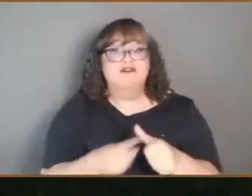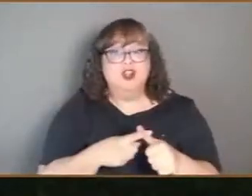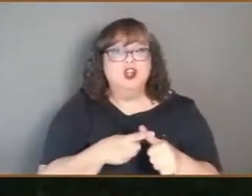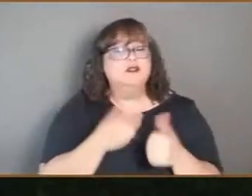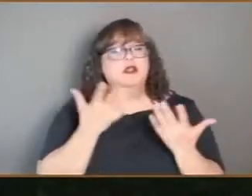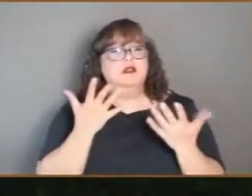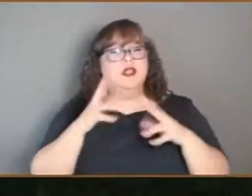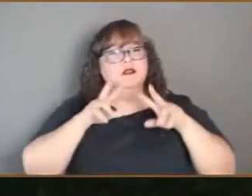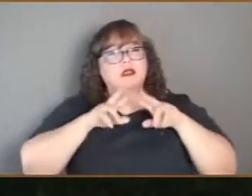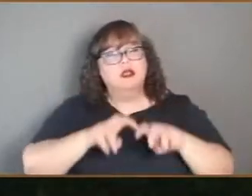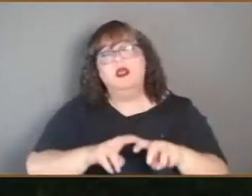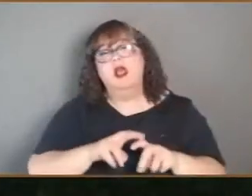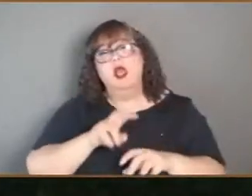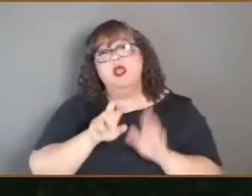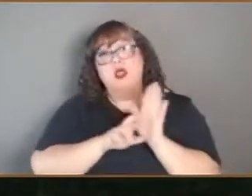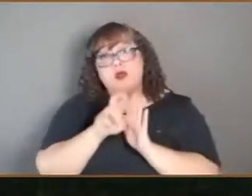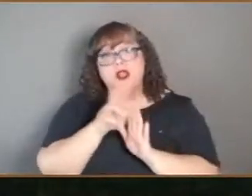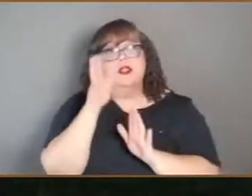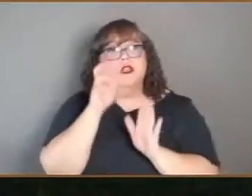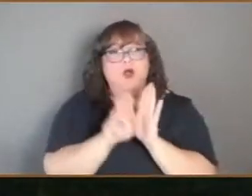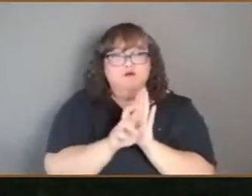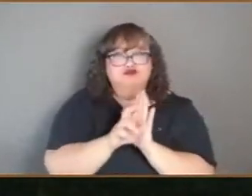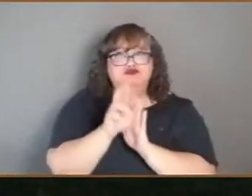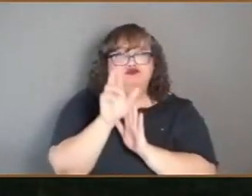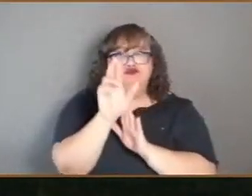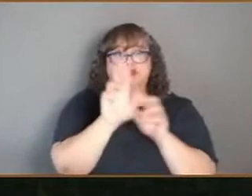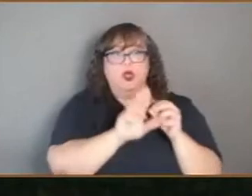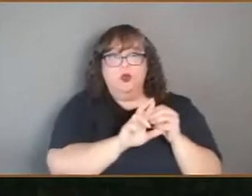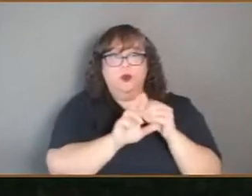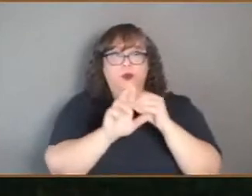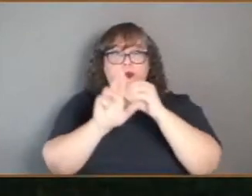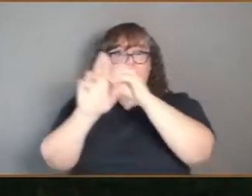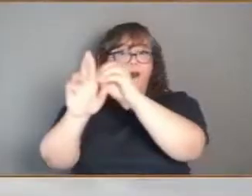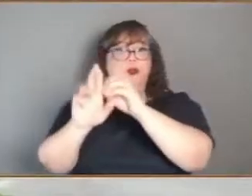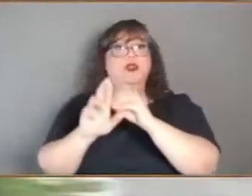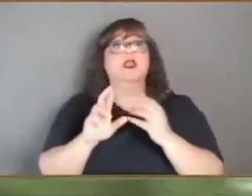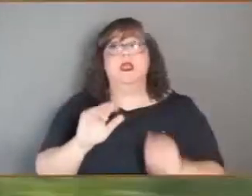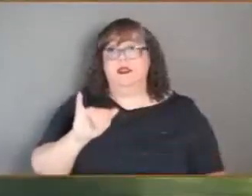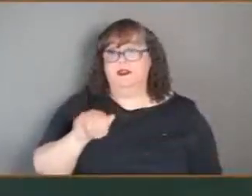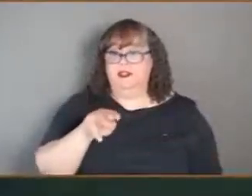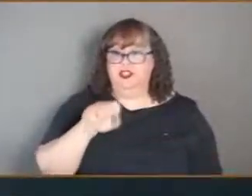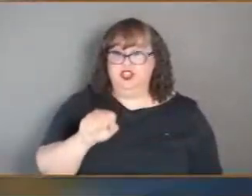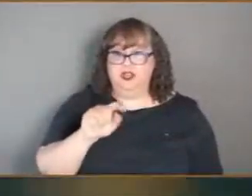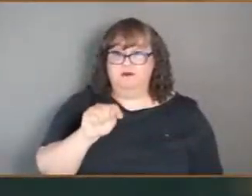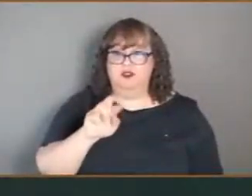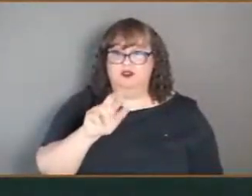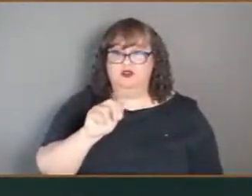to launch Lucy? Take a look at this video now by my colleague James Traley.